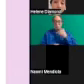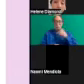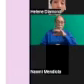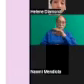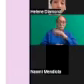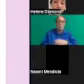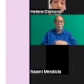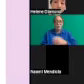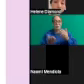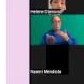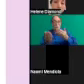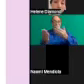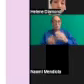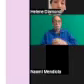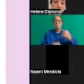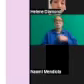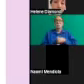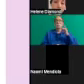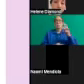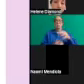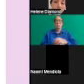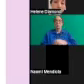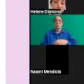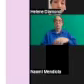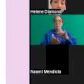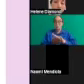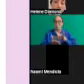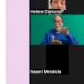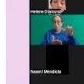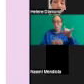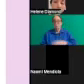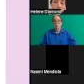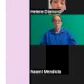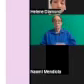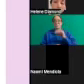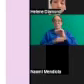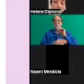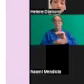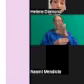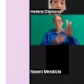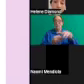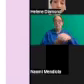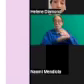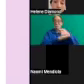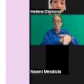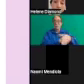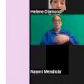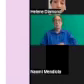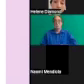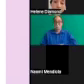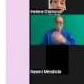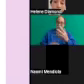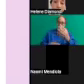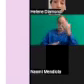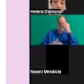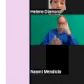hint, hint, we're going to take off tonight in the middle of the night, and if you guys know what we're